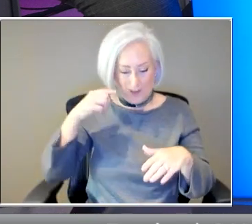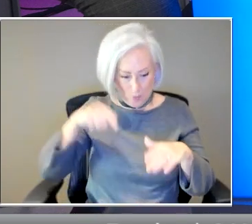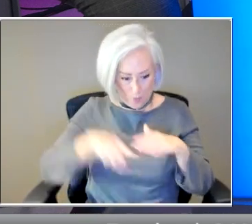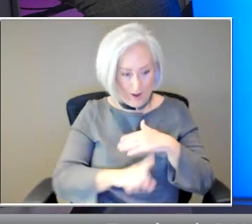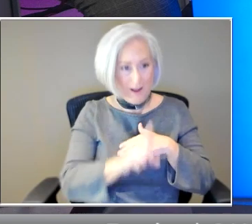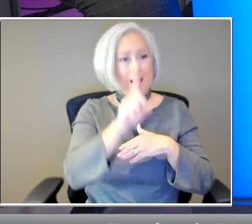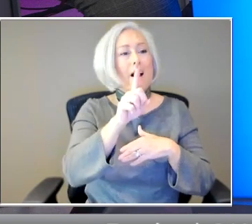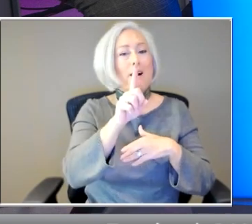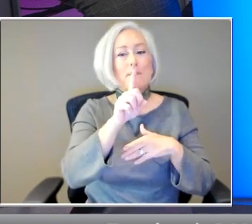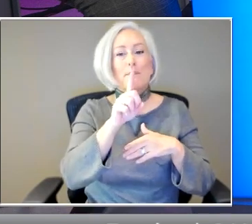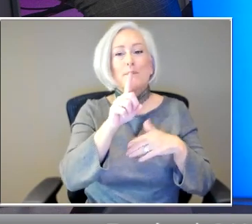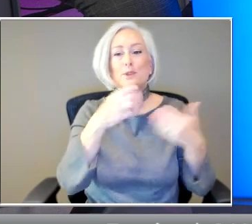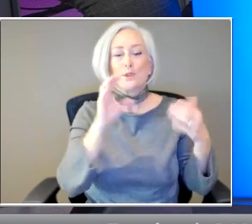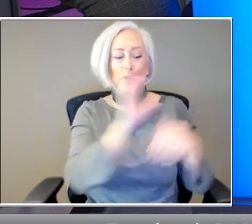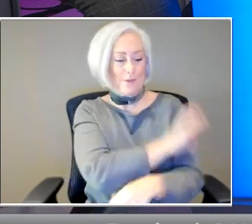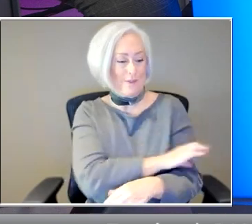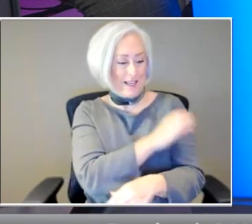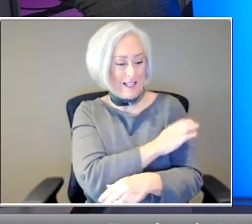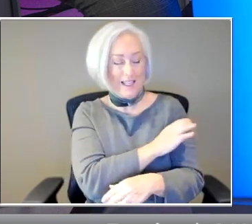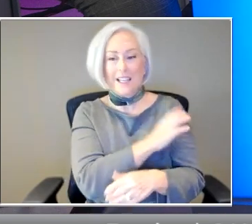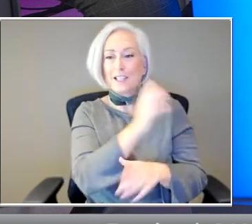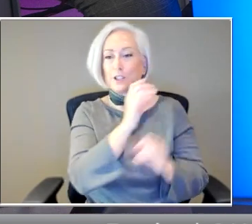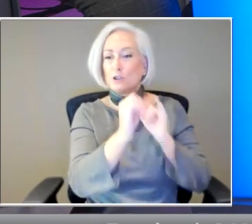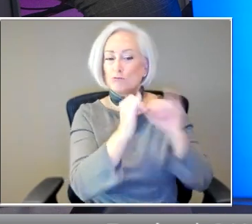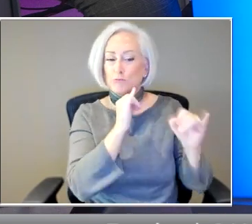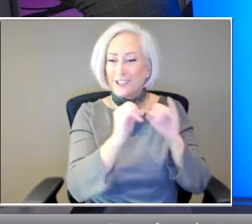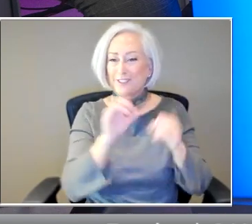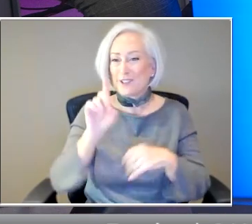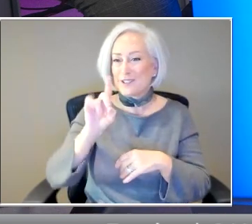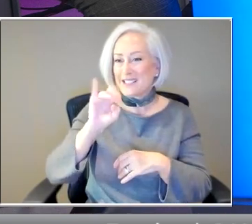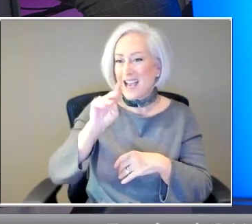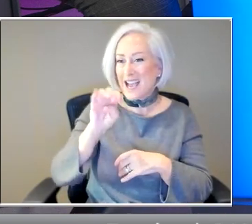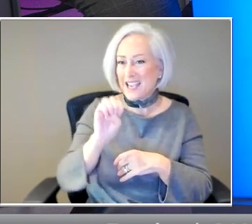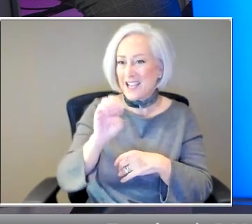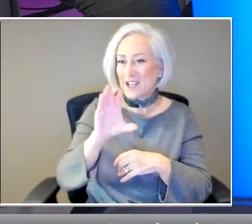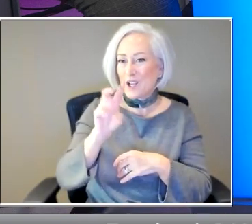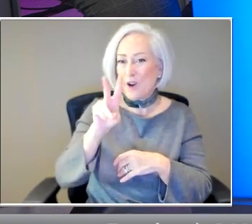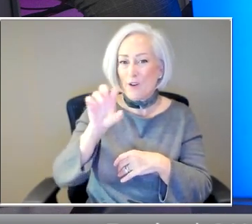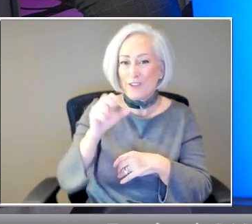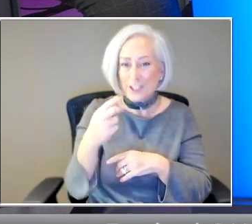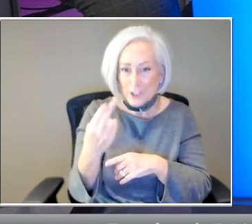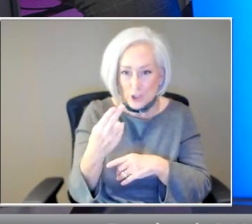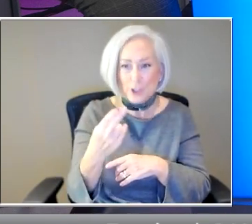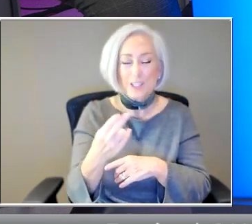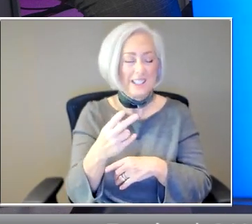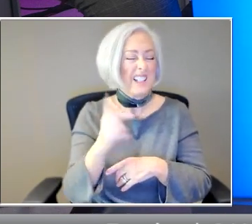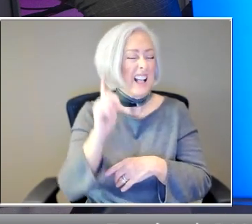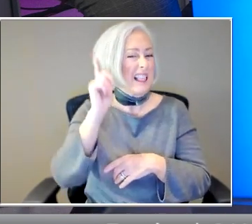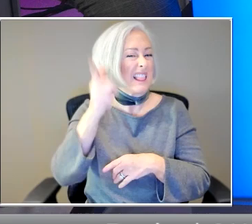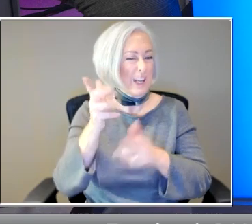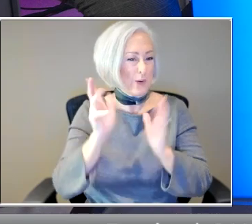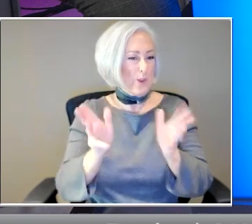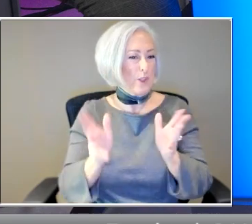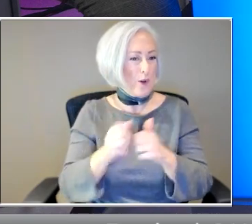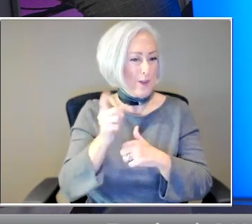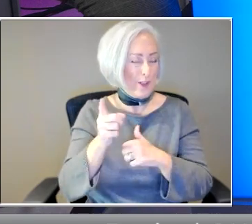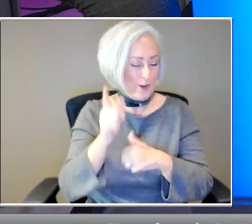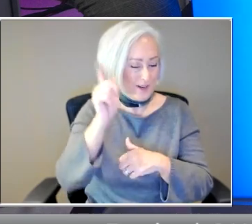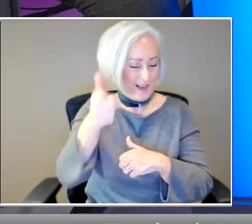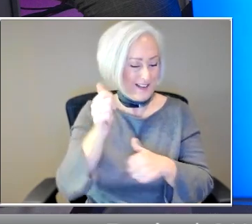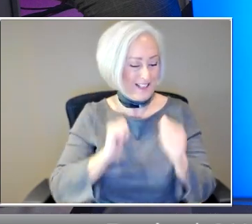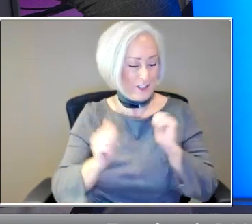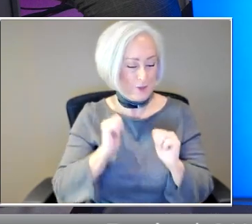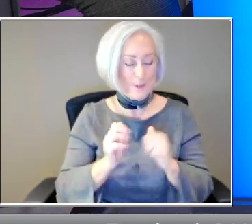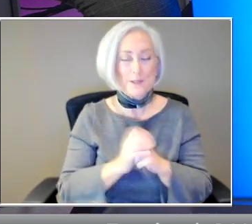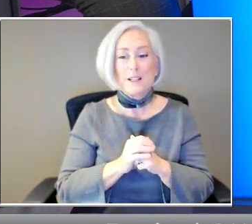amazing nurses, Diane Kovich, who we have an episode on her coming up a little bit later in the season. And I said, oh, Dr. Rockefeller, you have an office here.